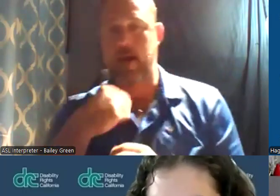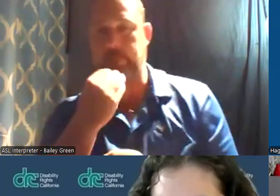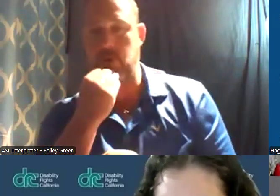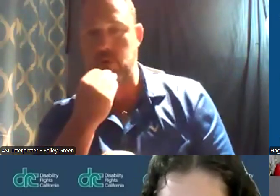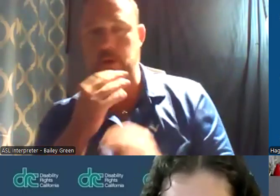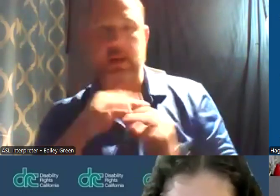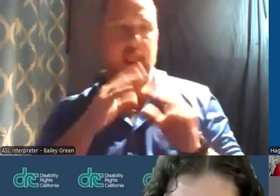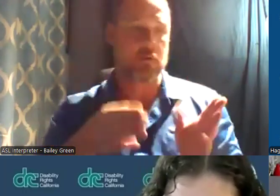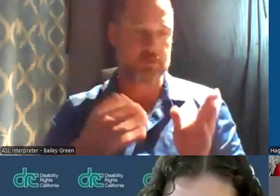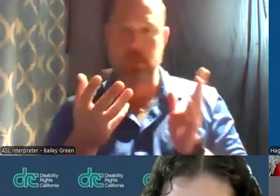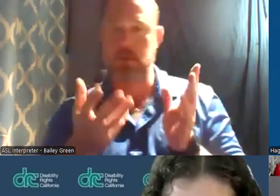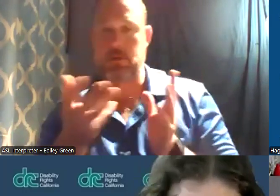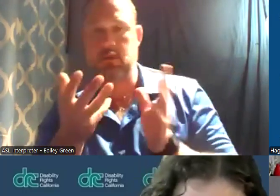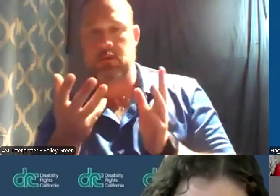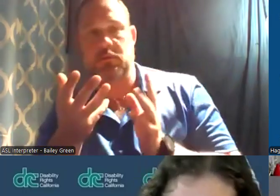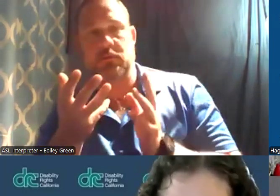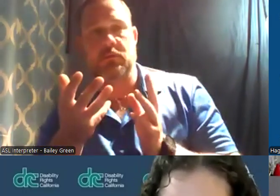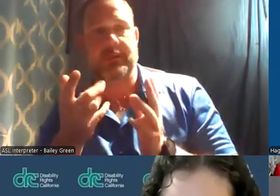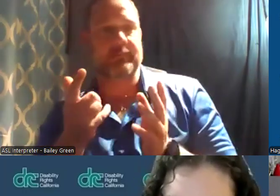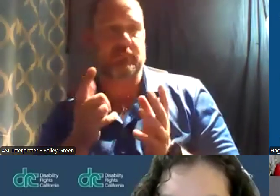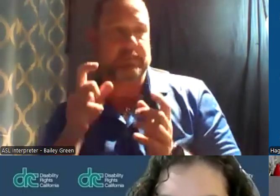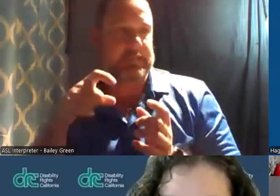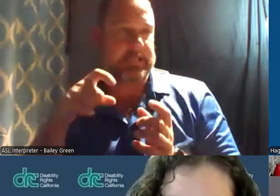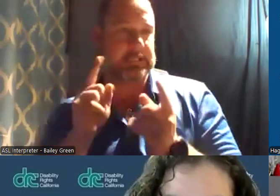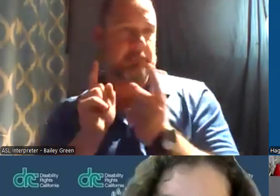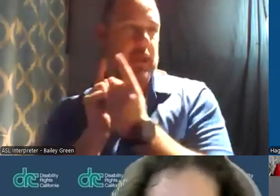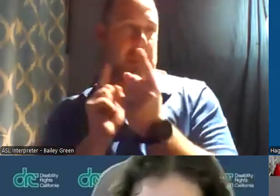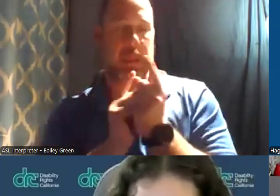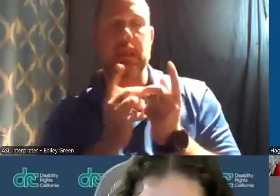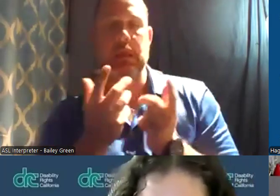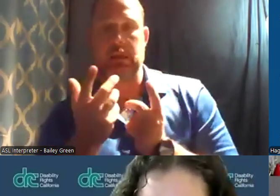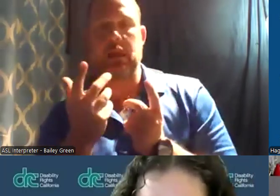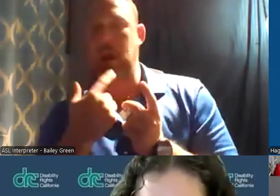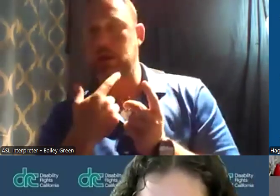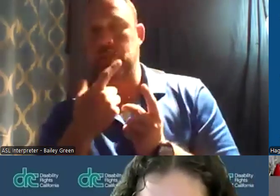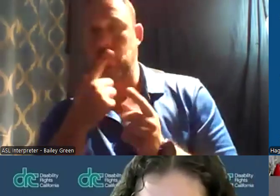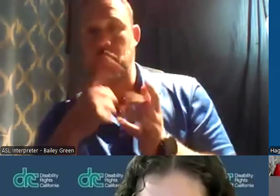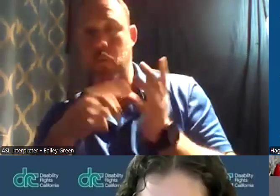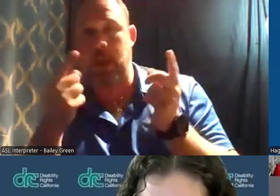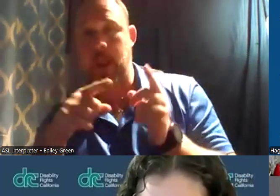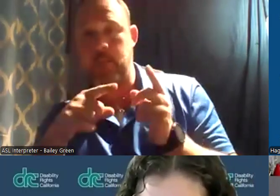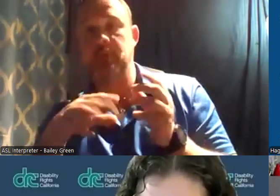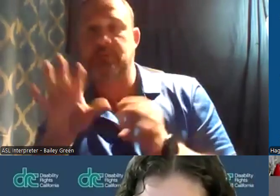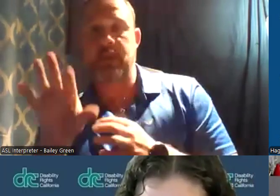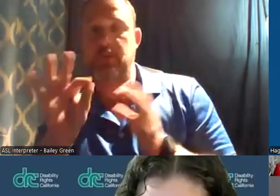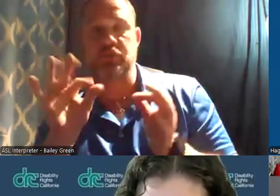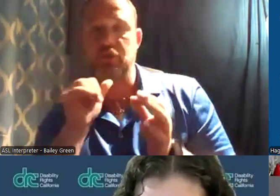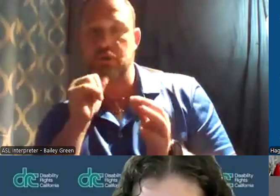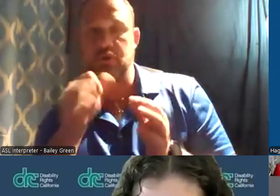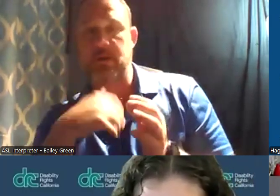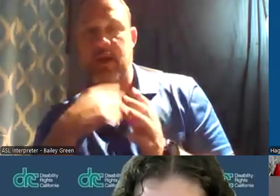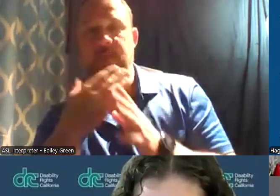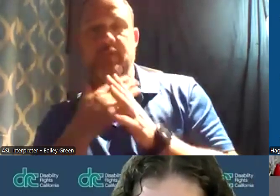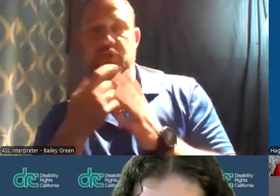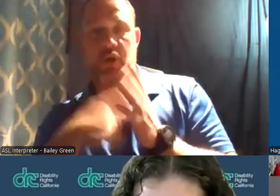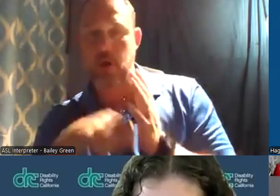housing and their needs met on the other end. And what gives out more times than not is they choose not to have the share cost and not have